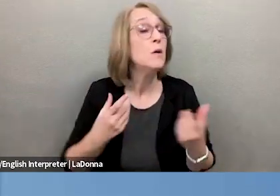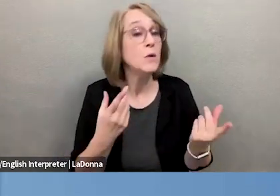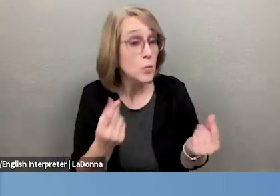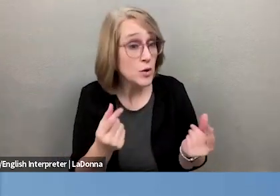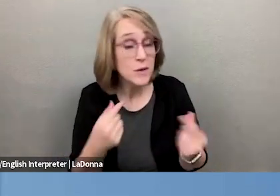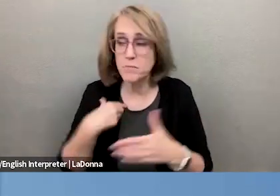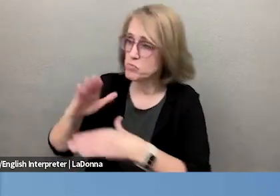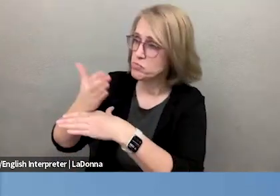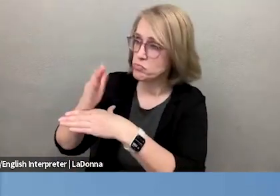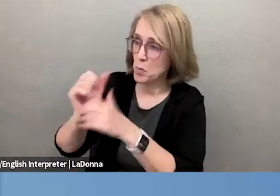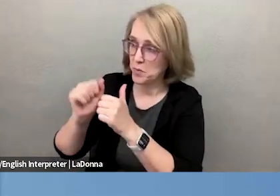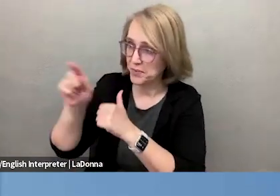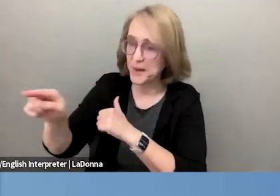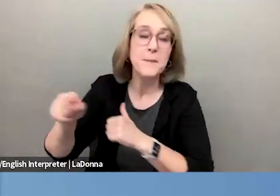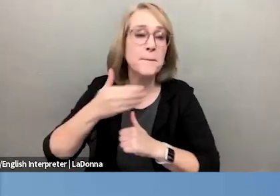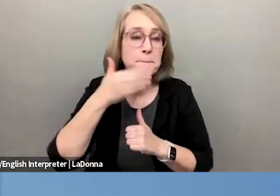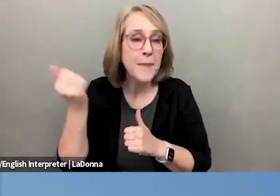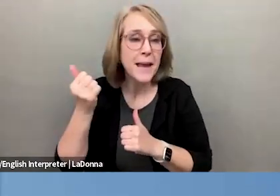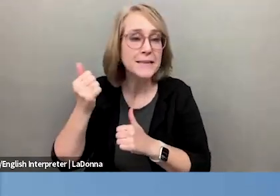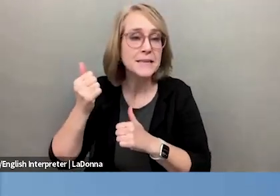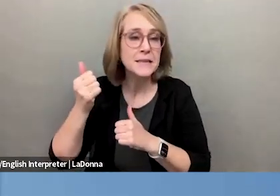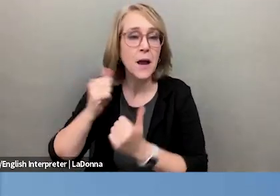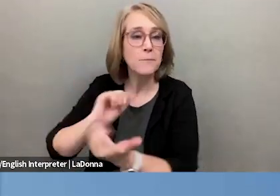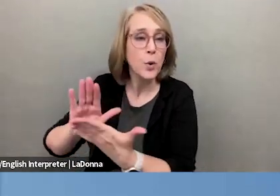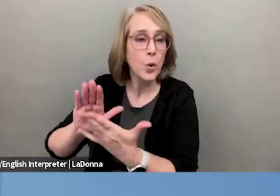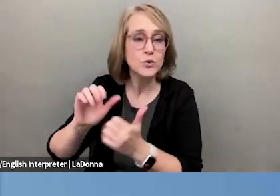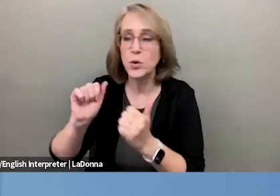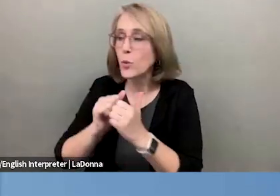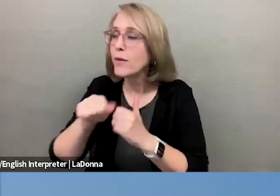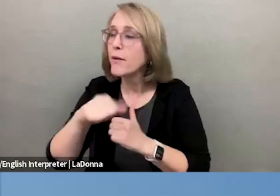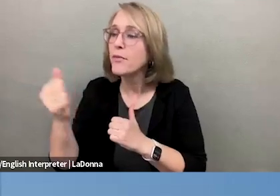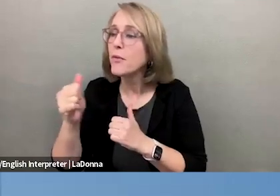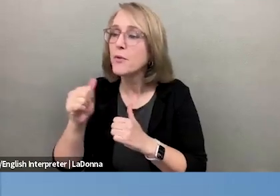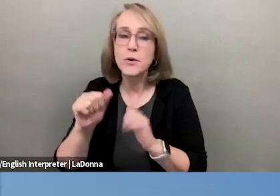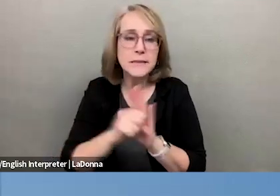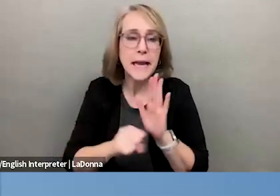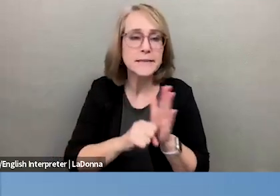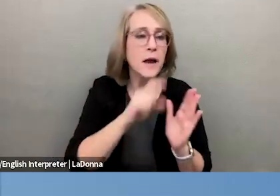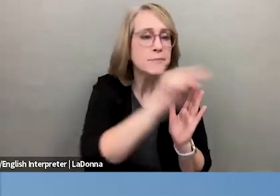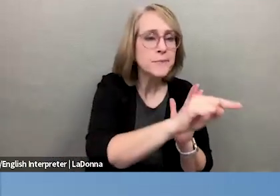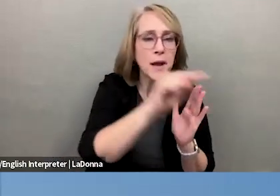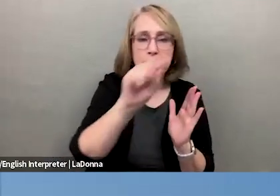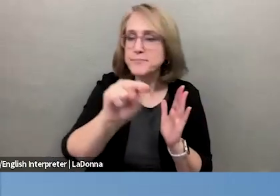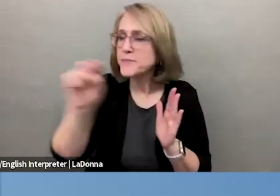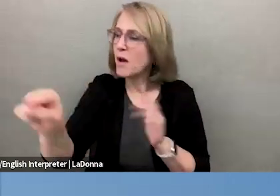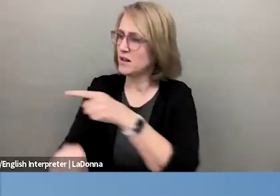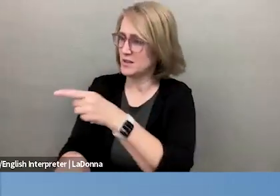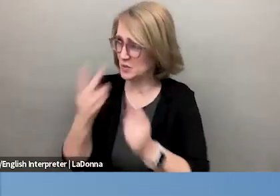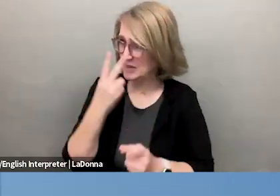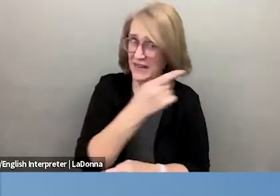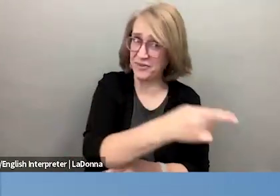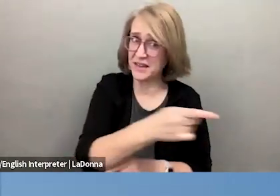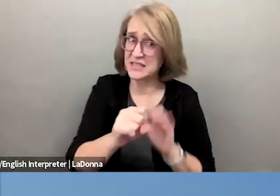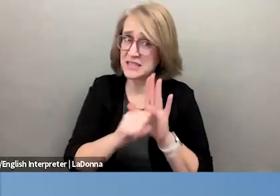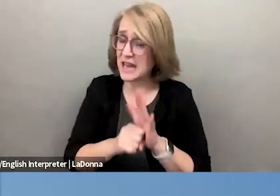sharing best practices from other states. What are some innovations that you see another state doing,